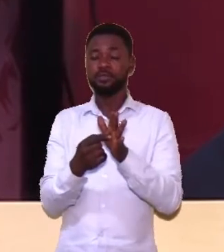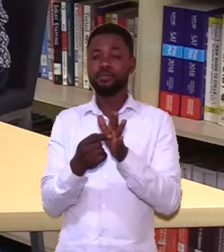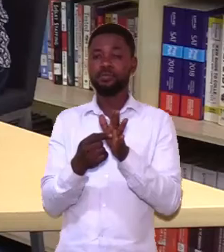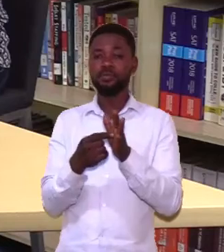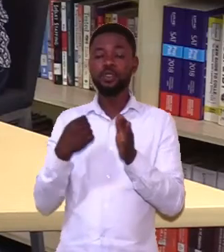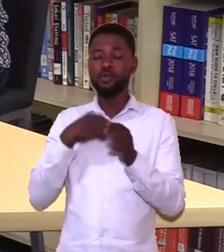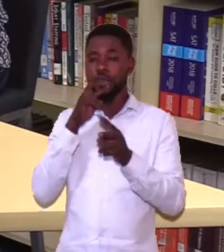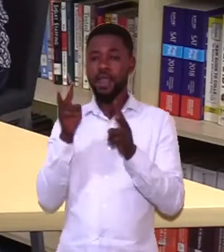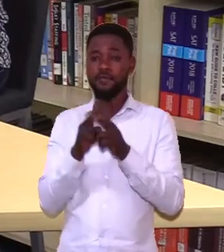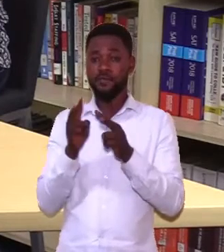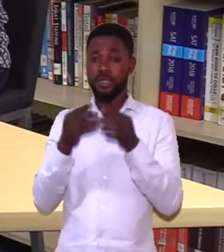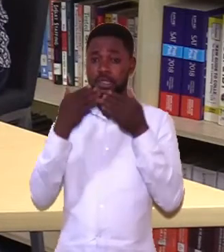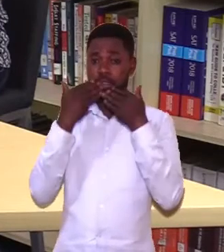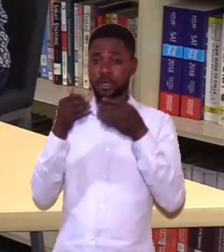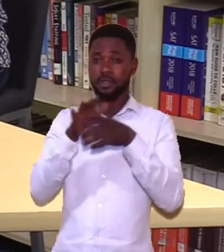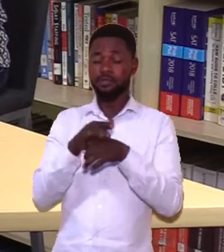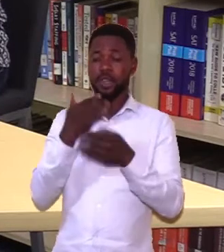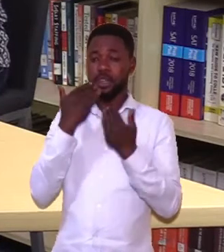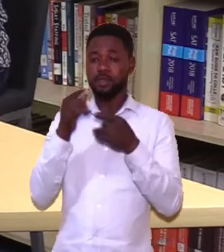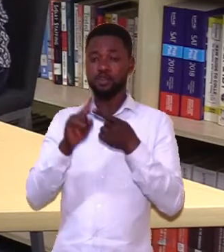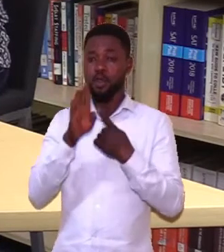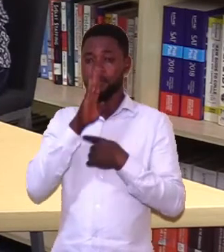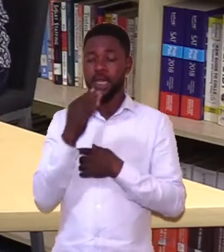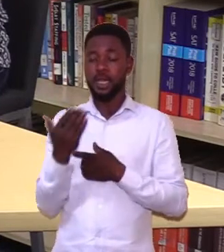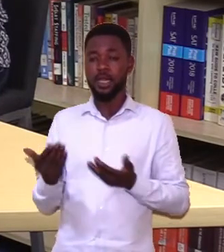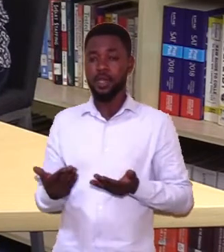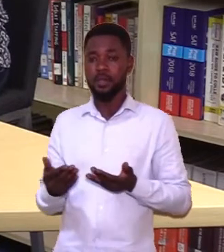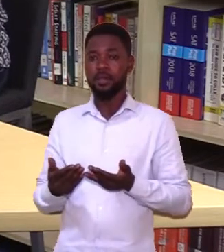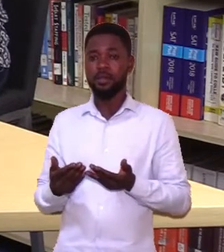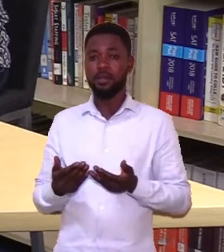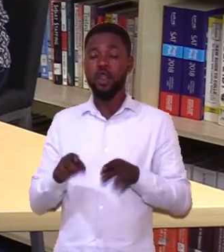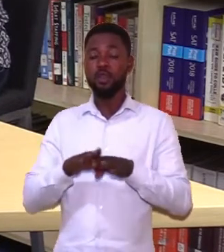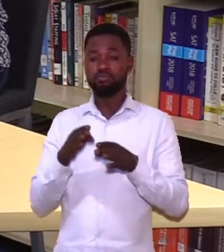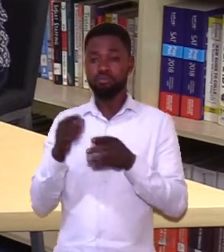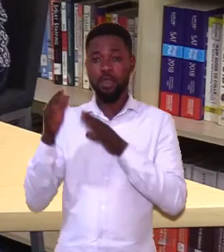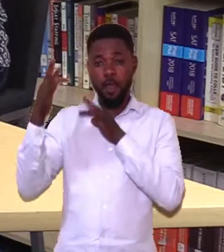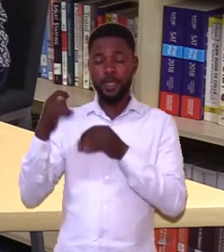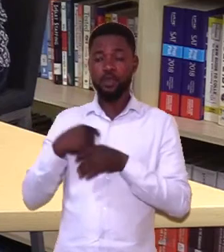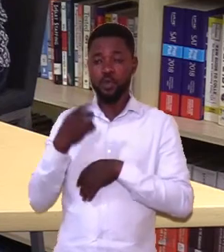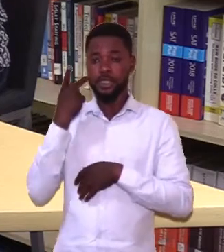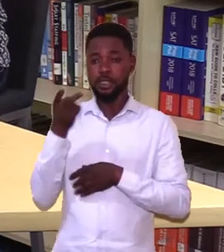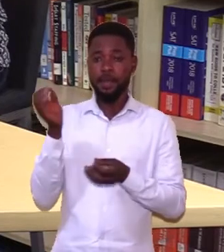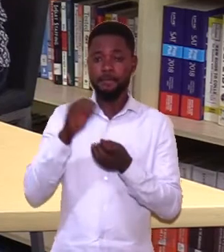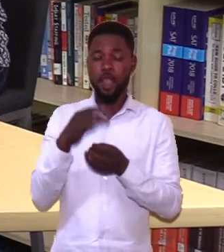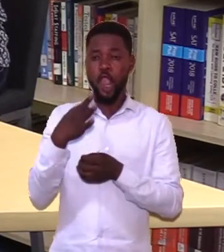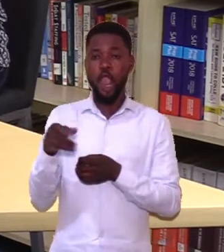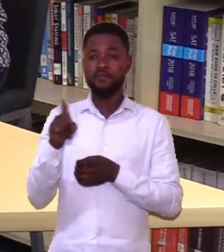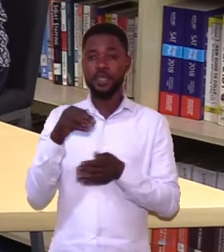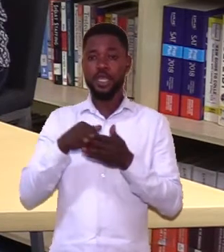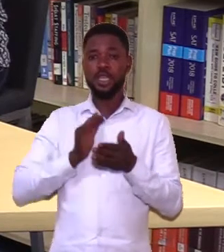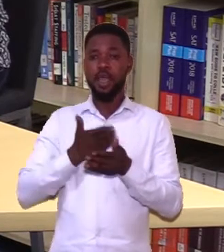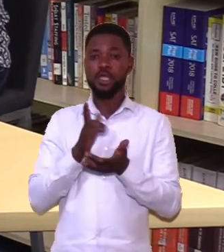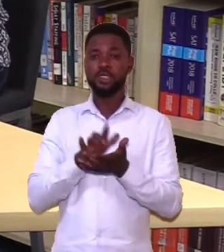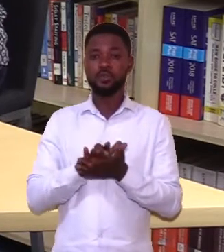Show. Nisti Madu, we're very grateful. Thank you so much Thank for you having me. It's a coming pleasure in. to be here. Thank you so much. Hopefully, we'll see more of